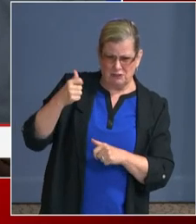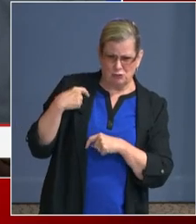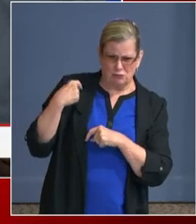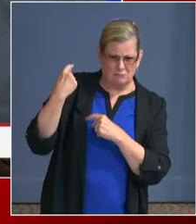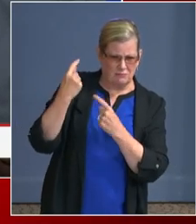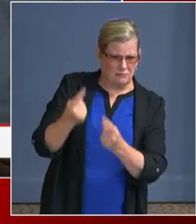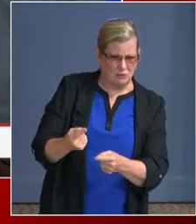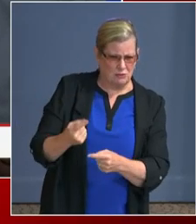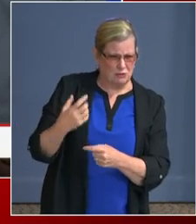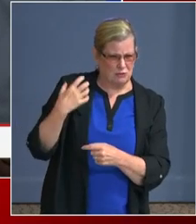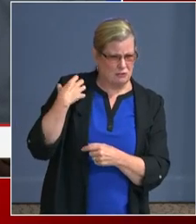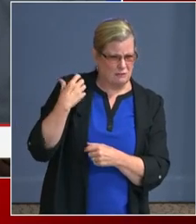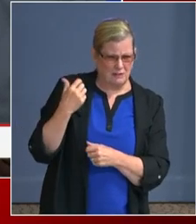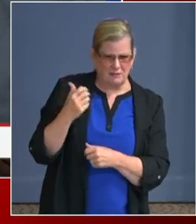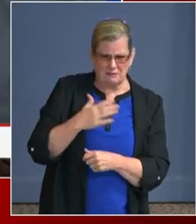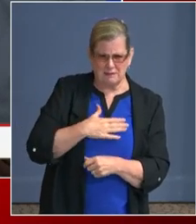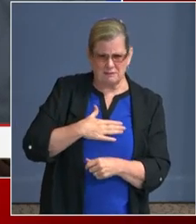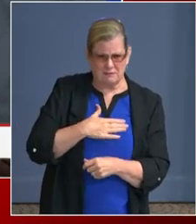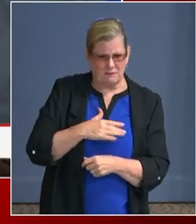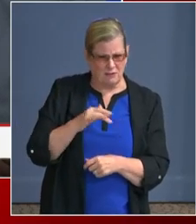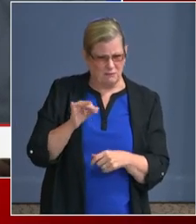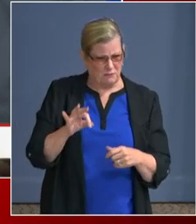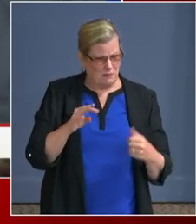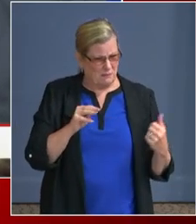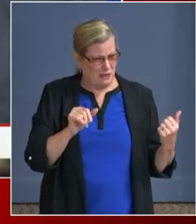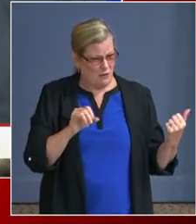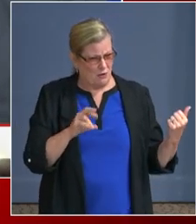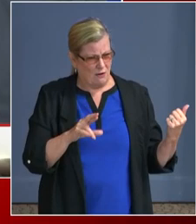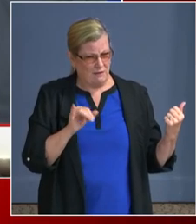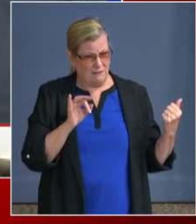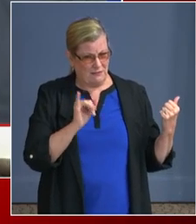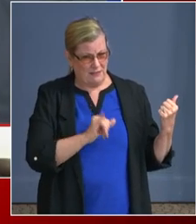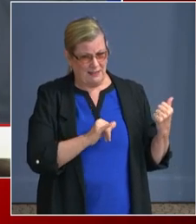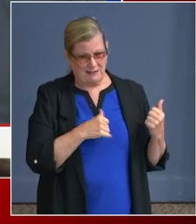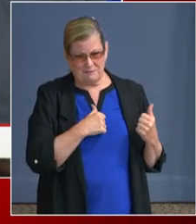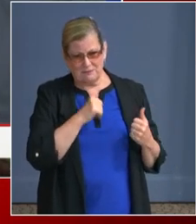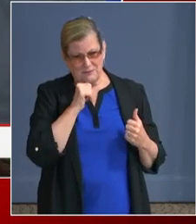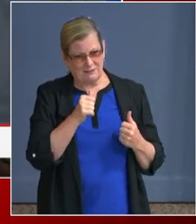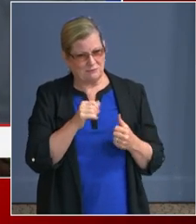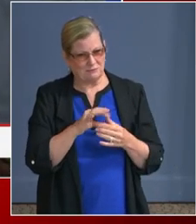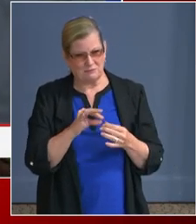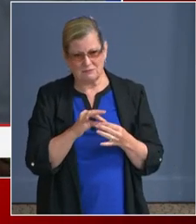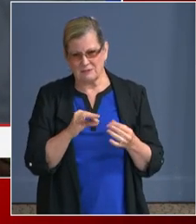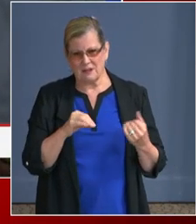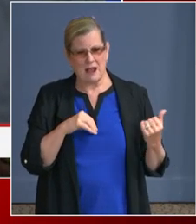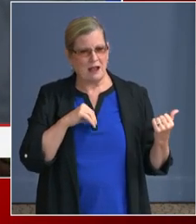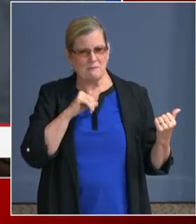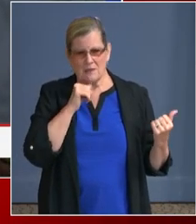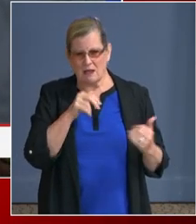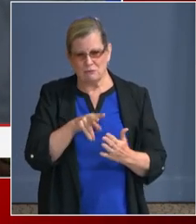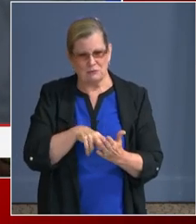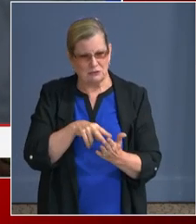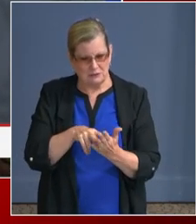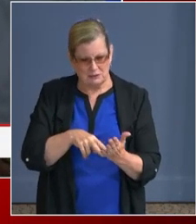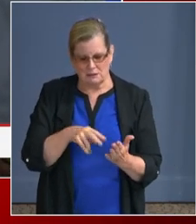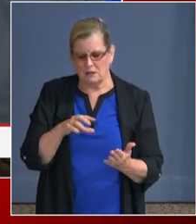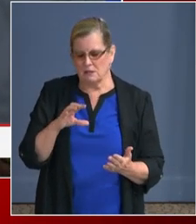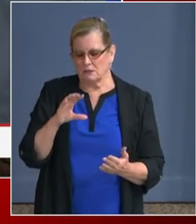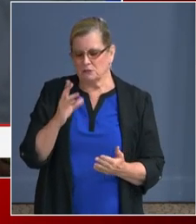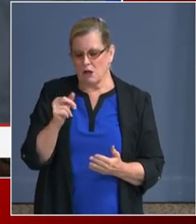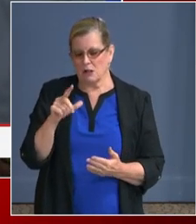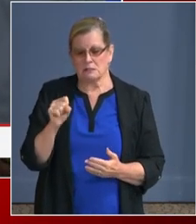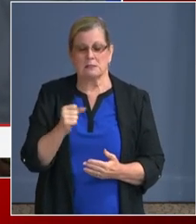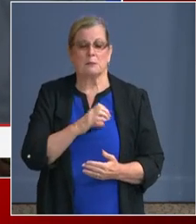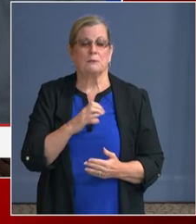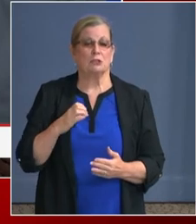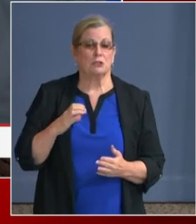serves at the pleasure of the mayor. Do you have any comments on? I haven't read Charles's report, and so I have a new policy